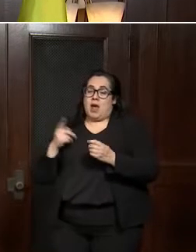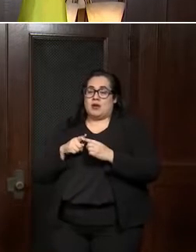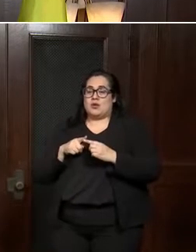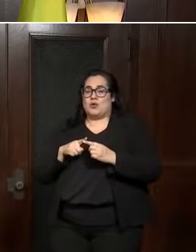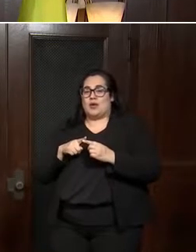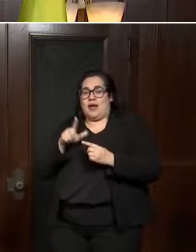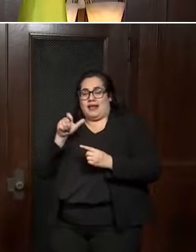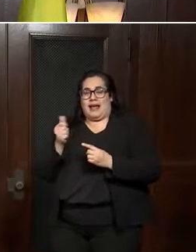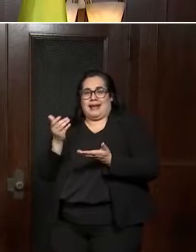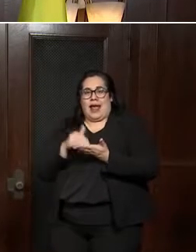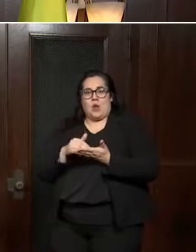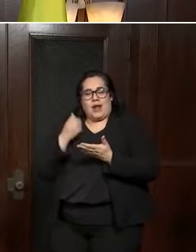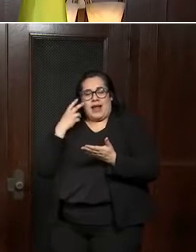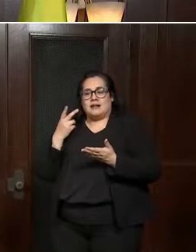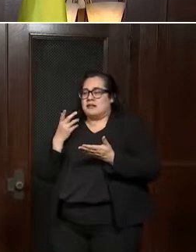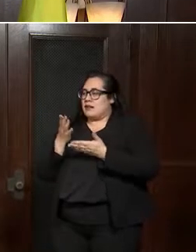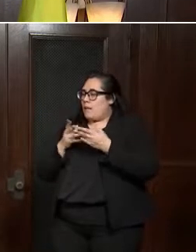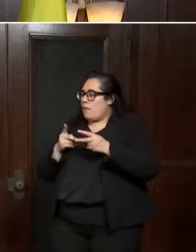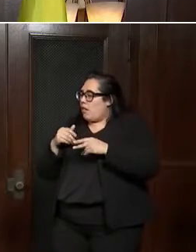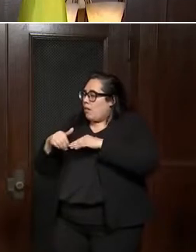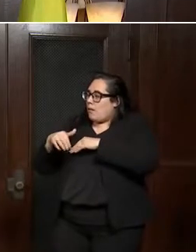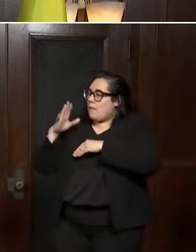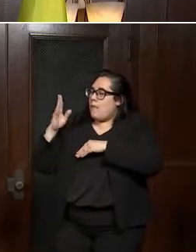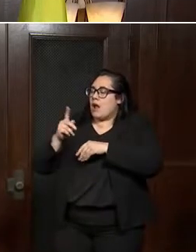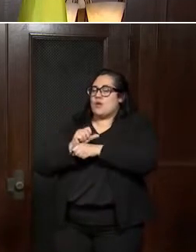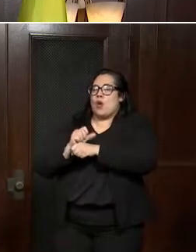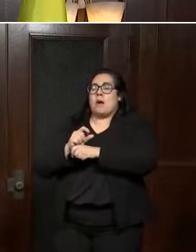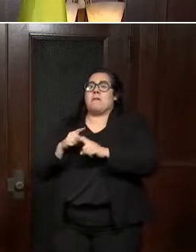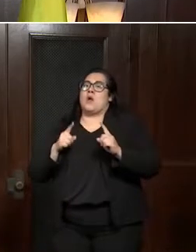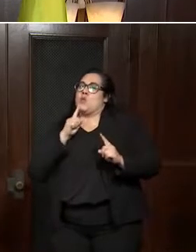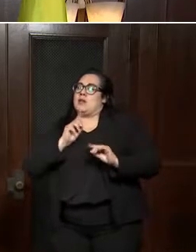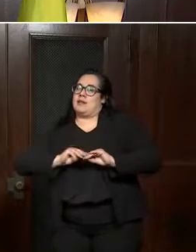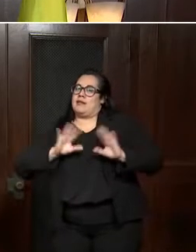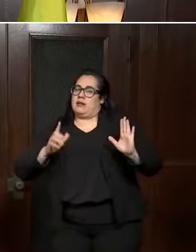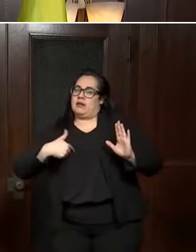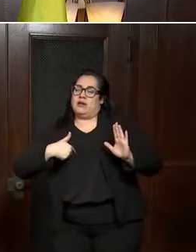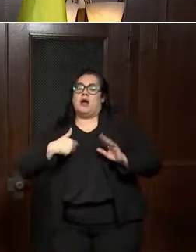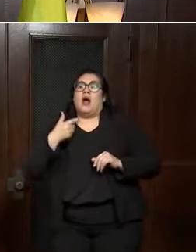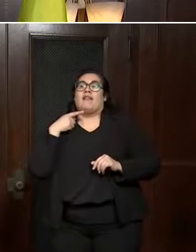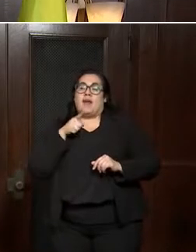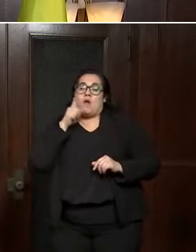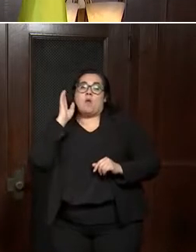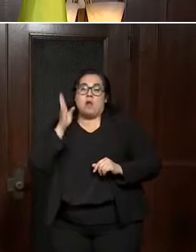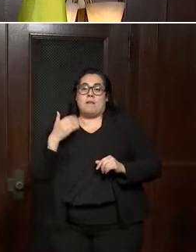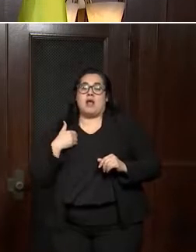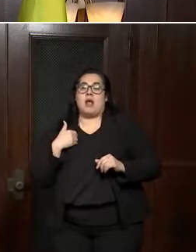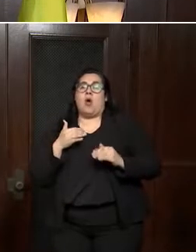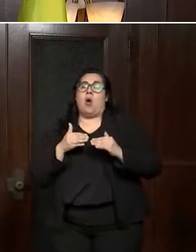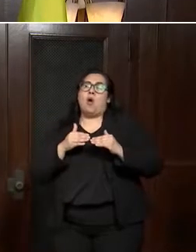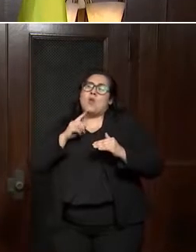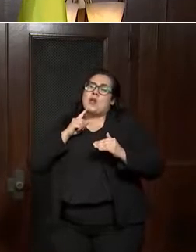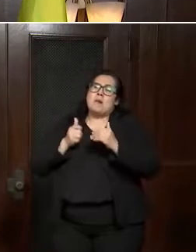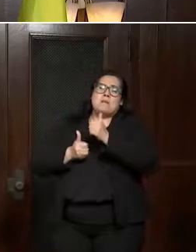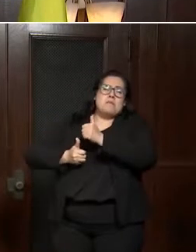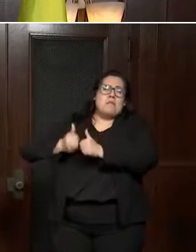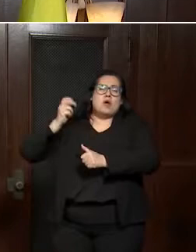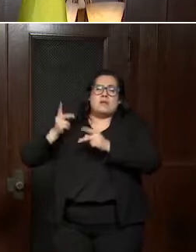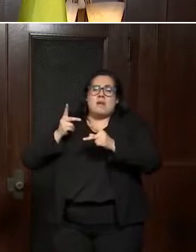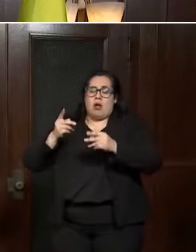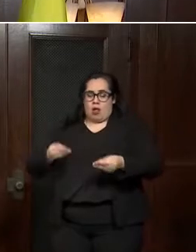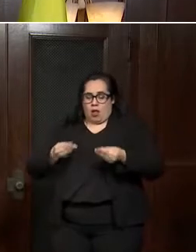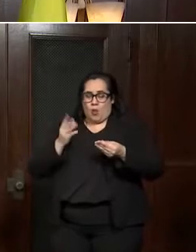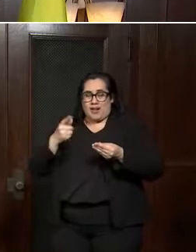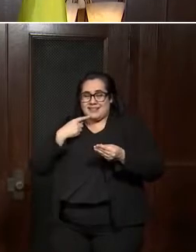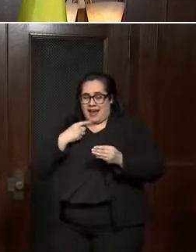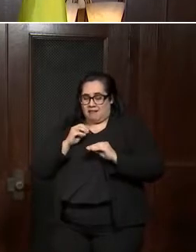alone where we can return some people potentially to work. But I want to be really clear, there will be the overwhelming majority of folks will come up with a